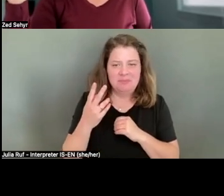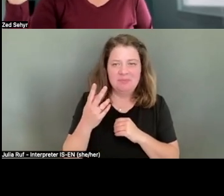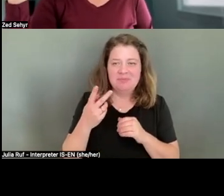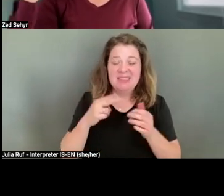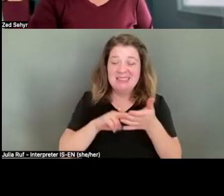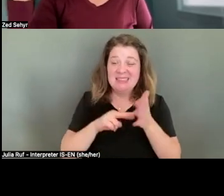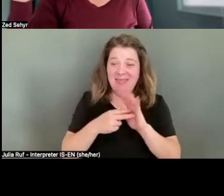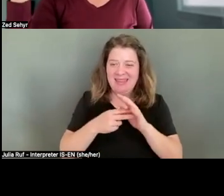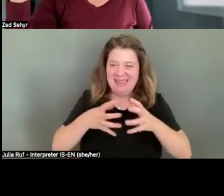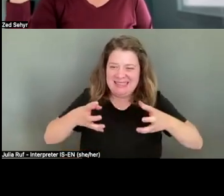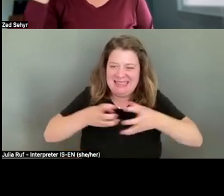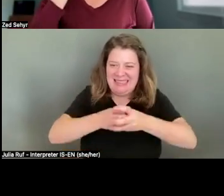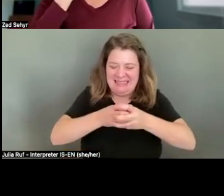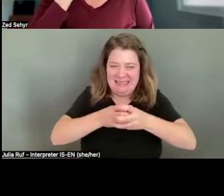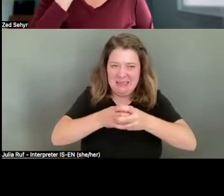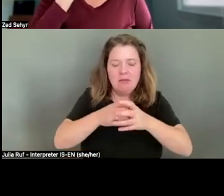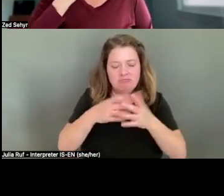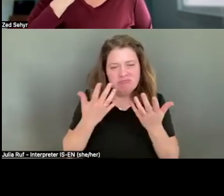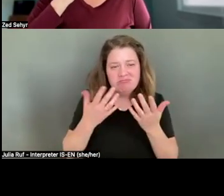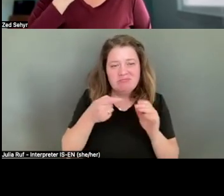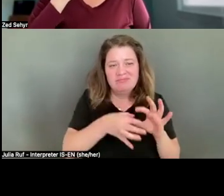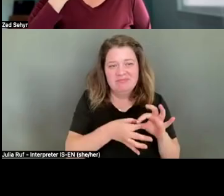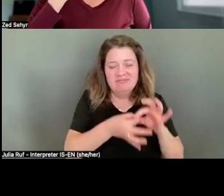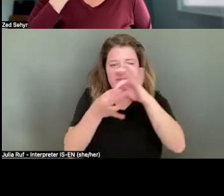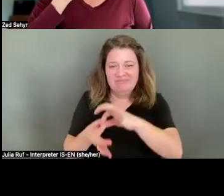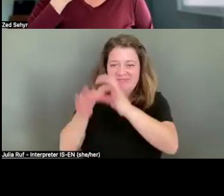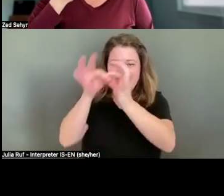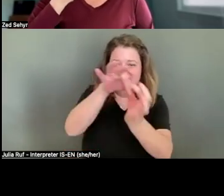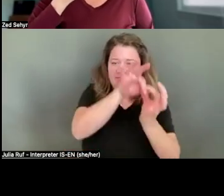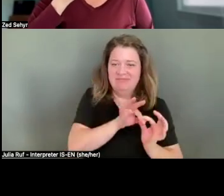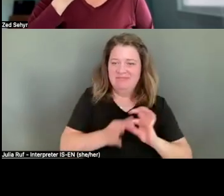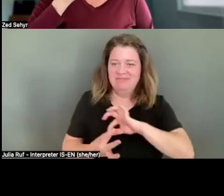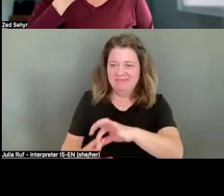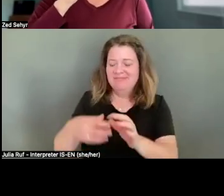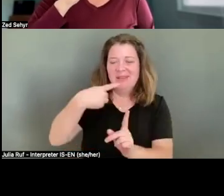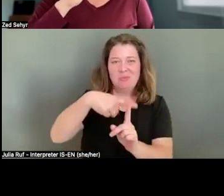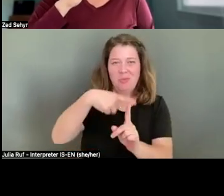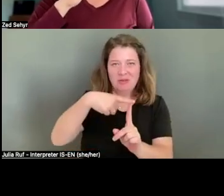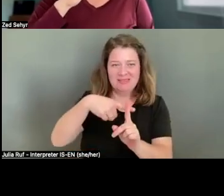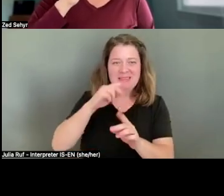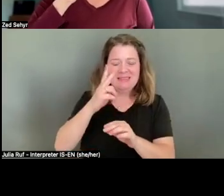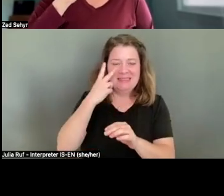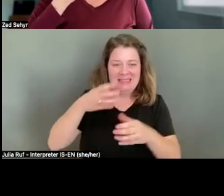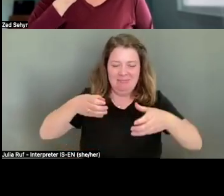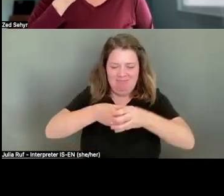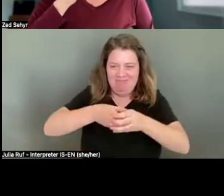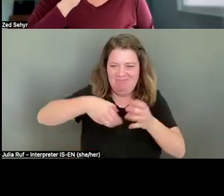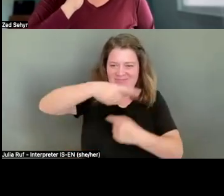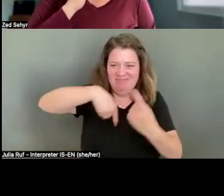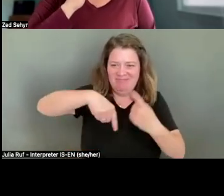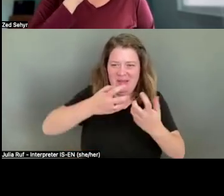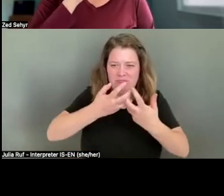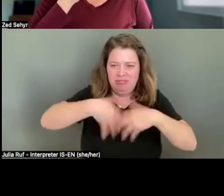density measures were positively correlated with each other, showing a good internal consistency in how